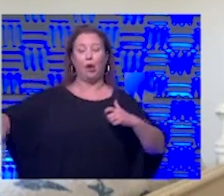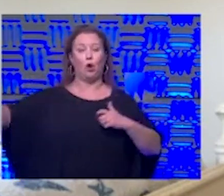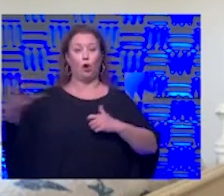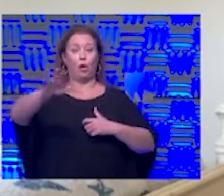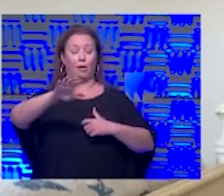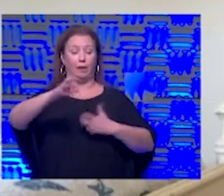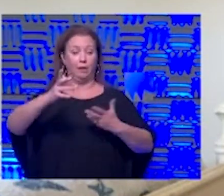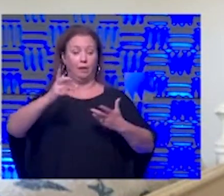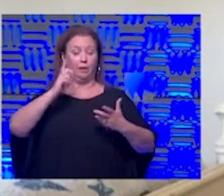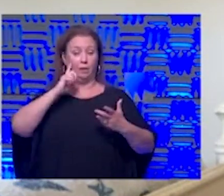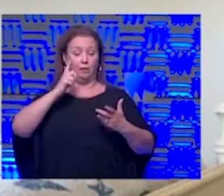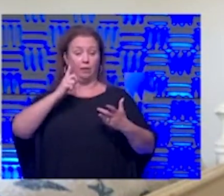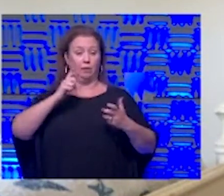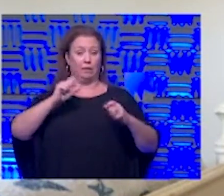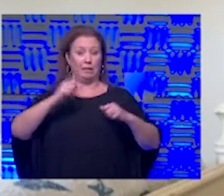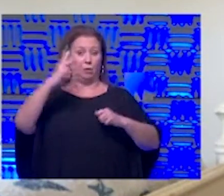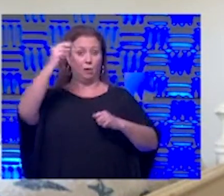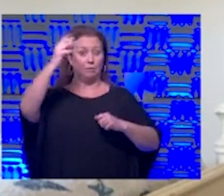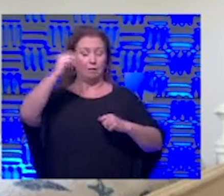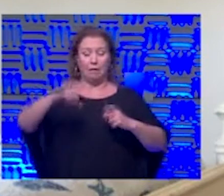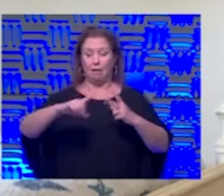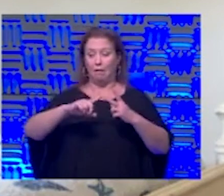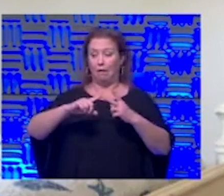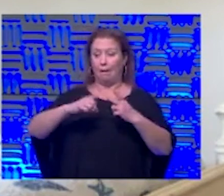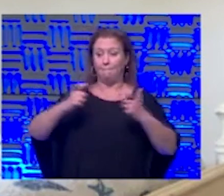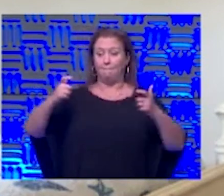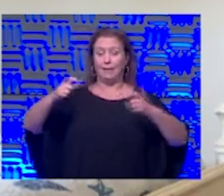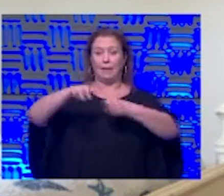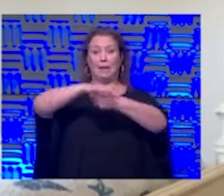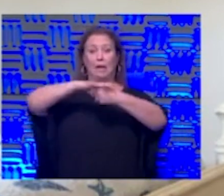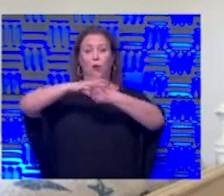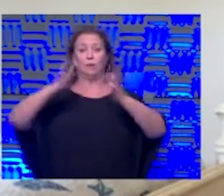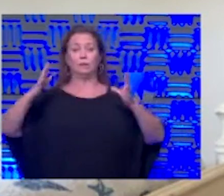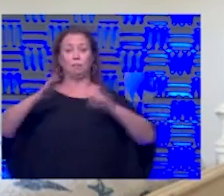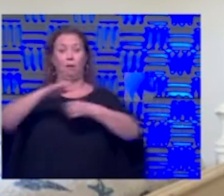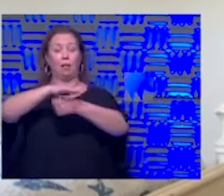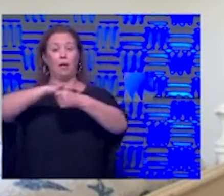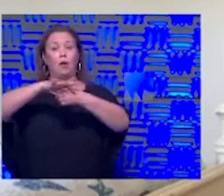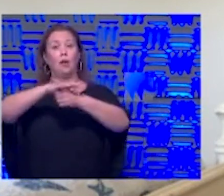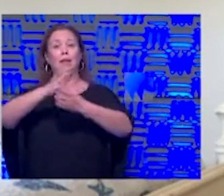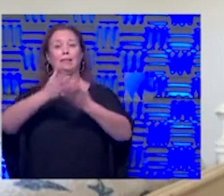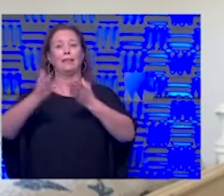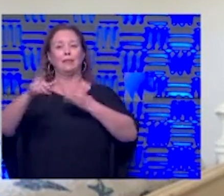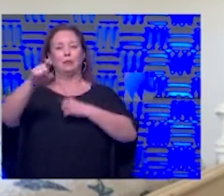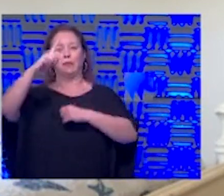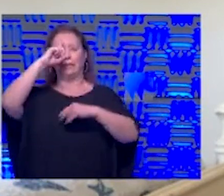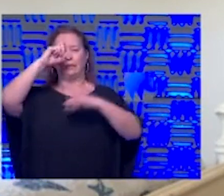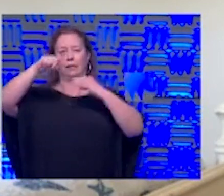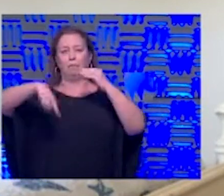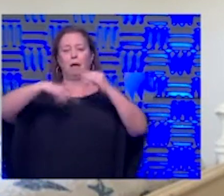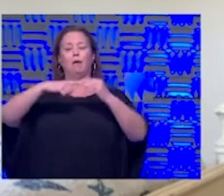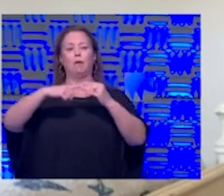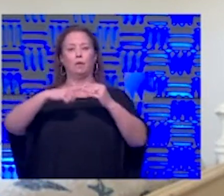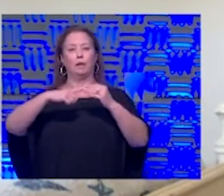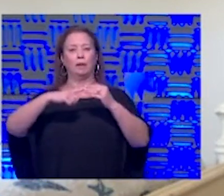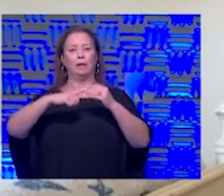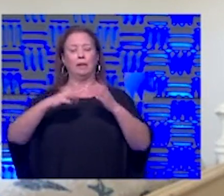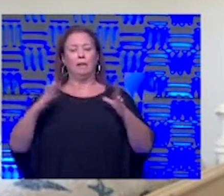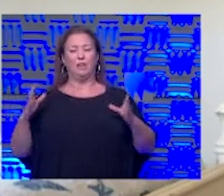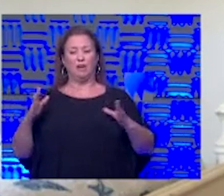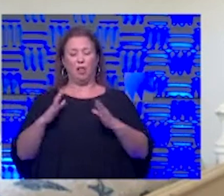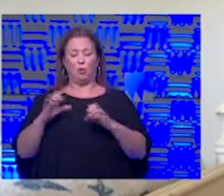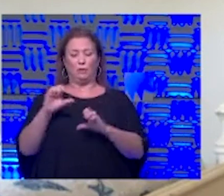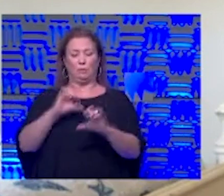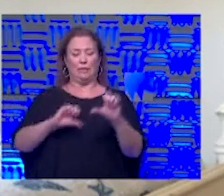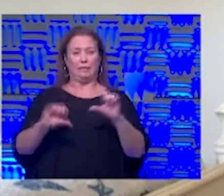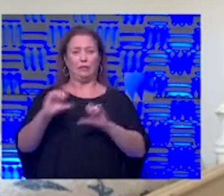is. Are they going to be able to do it outside? Are they doing it in a big area, a small area? Those are things that you have to consider. If you're going to be, in close proximity